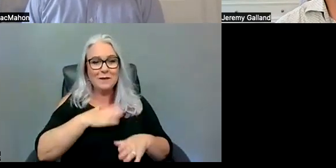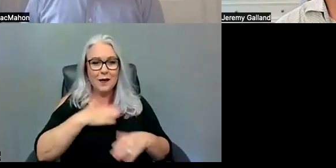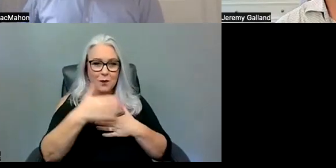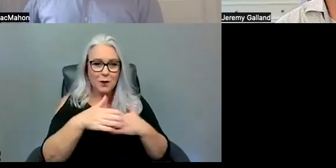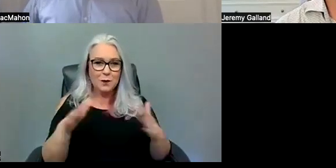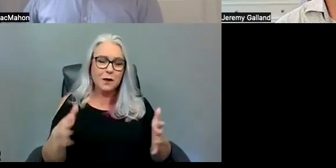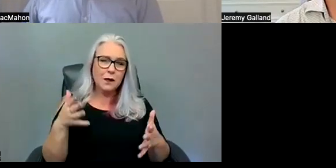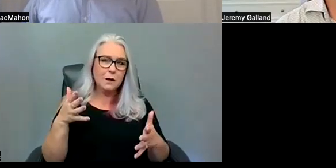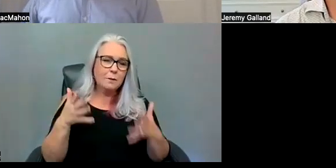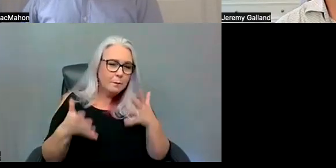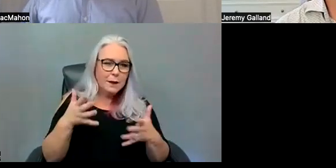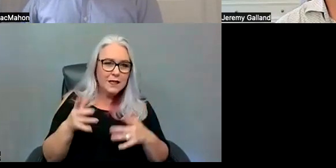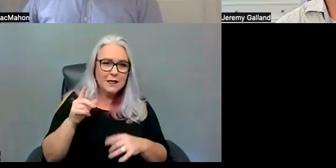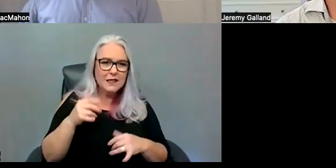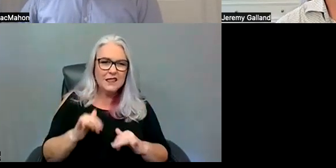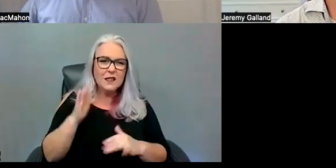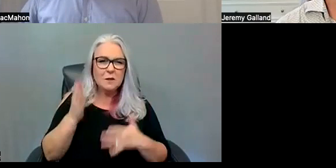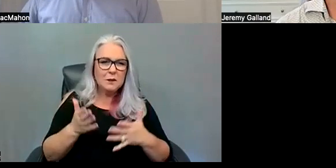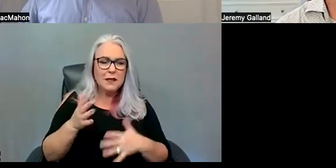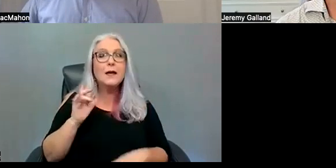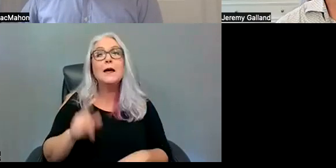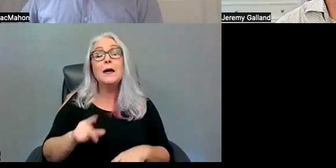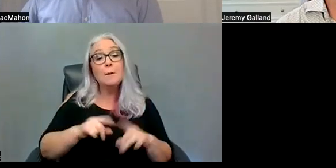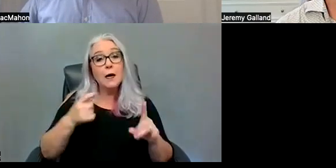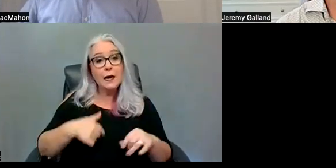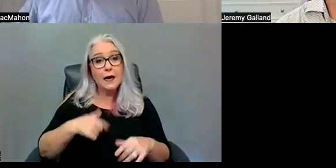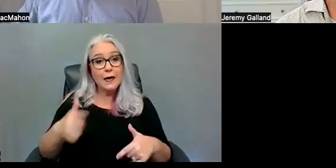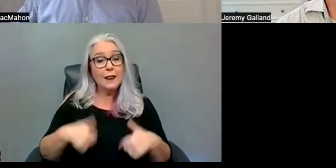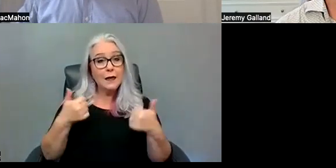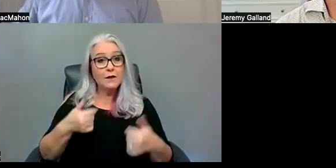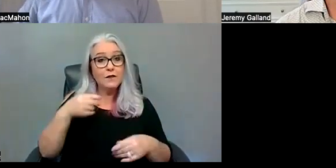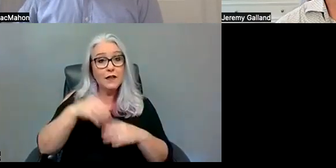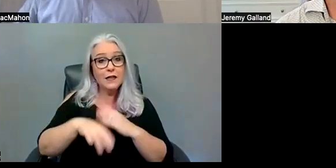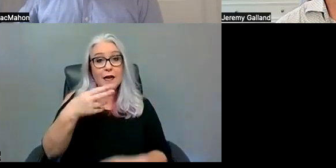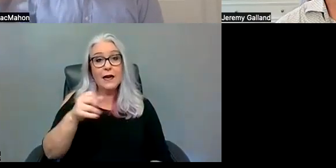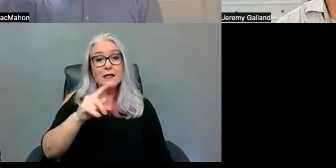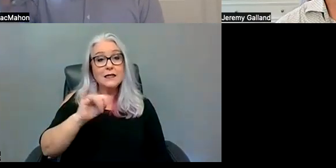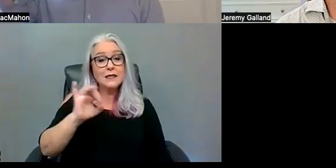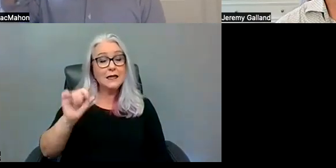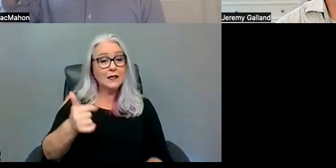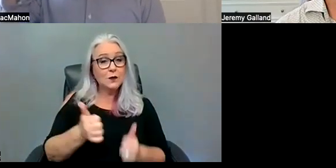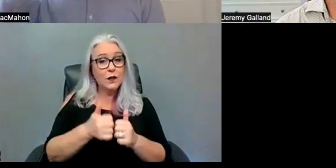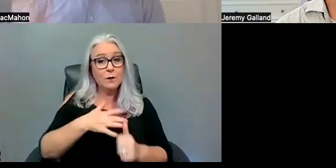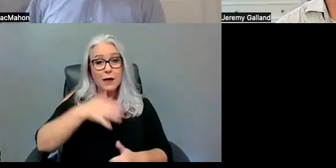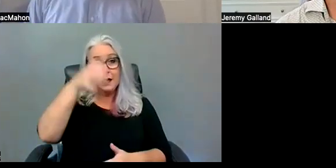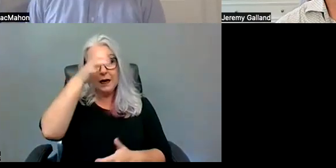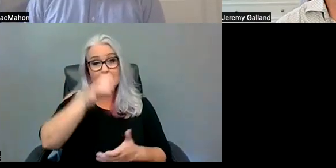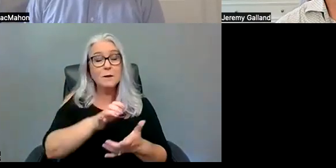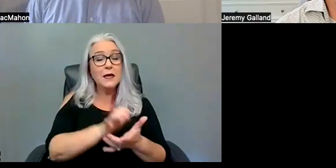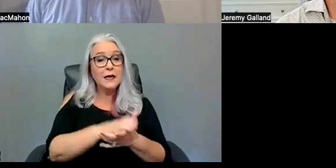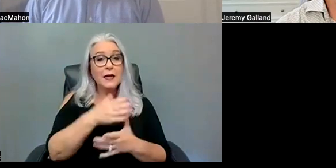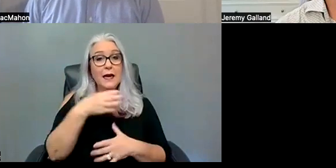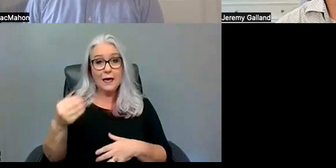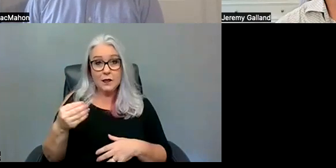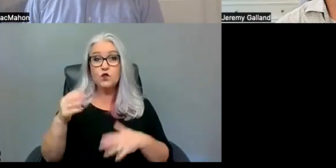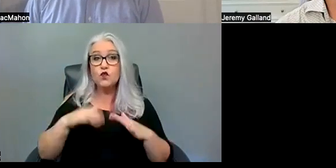But they might. I live in Hastings with my husband and 3 children who are in 2nd grade,